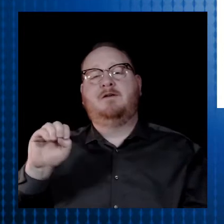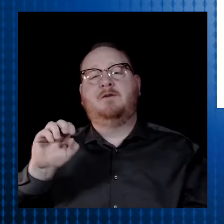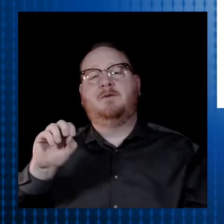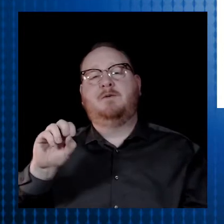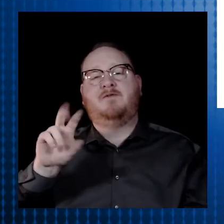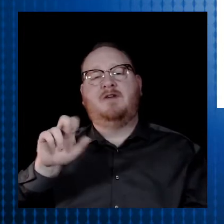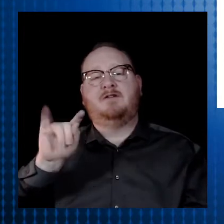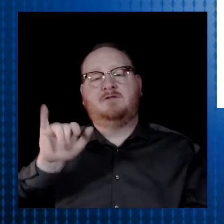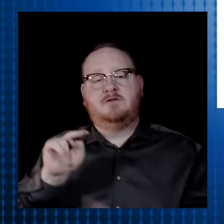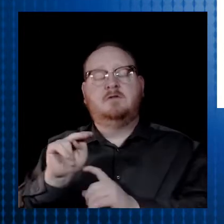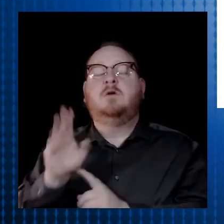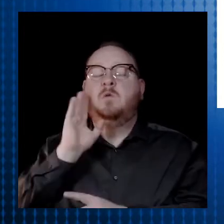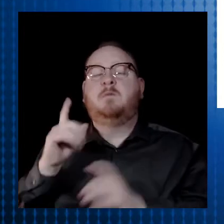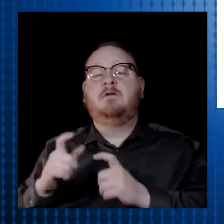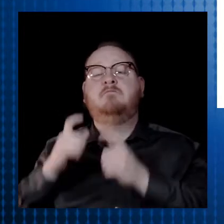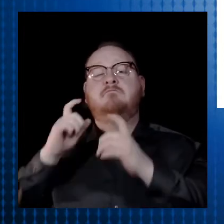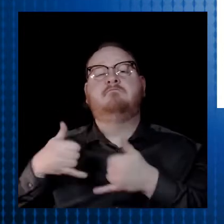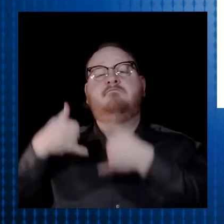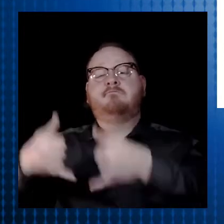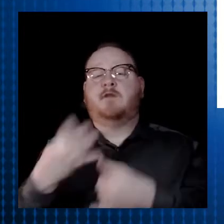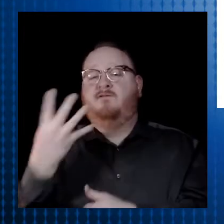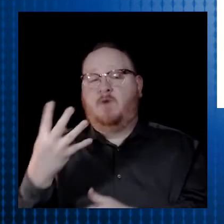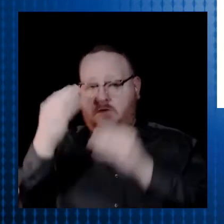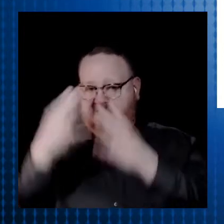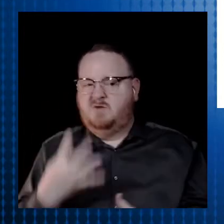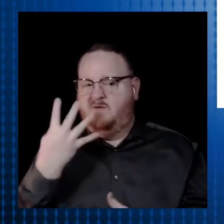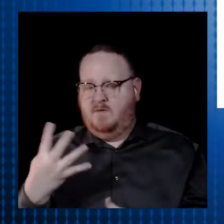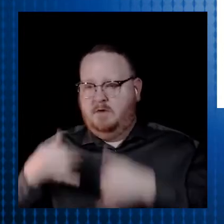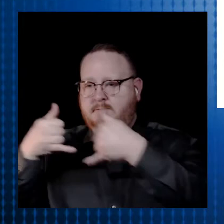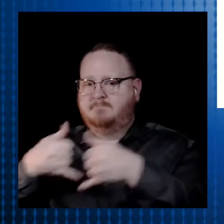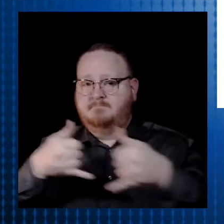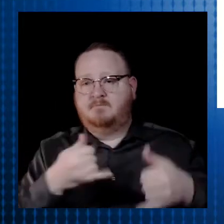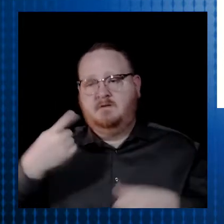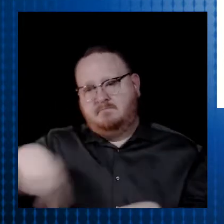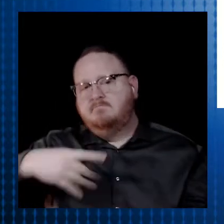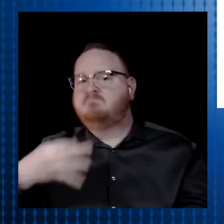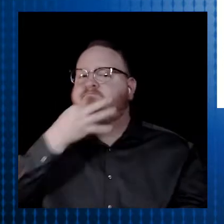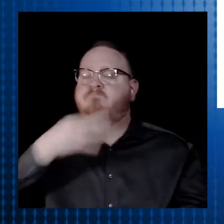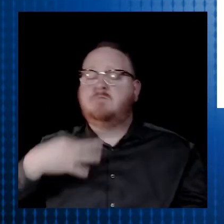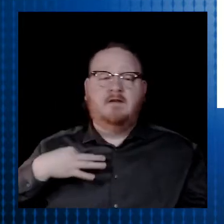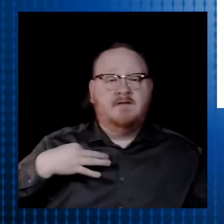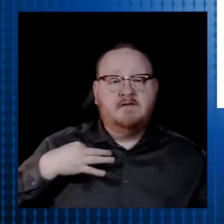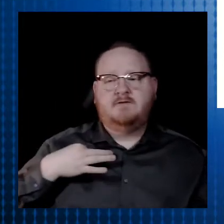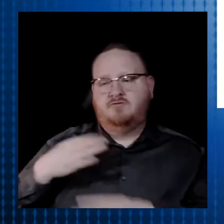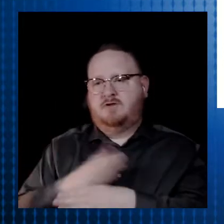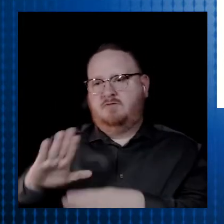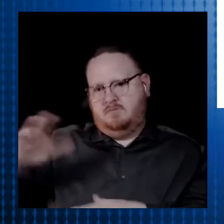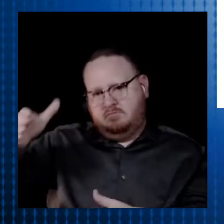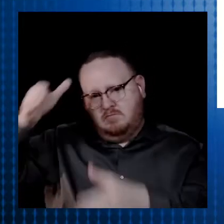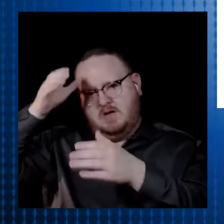4 teachers who have become experts and have volunteered to share their knowledge with their